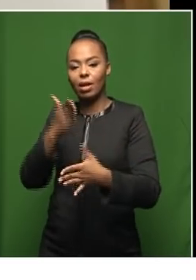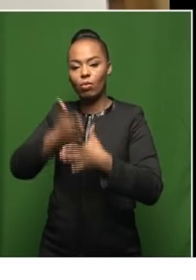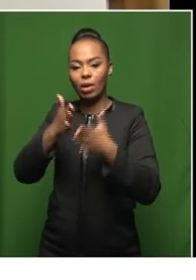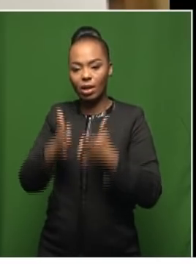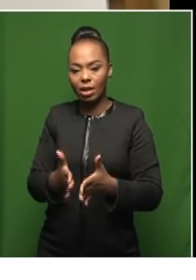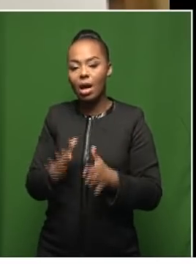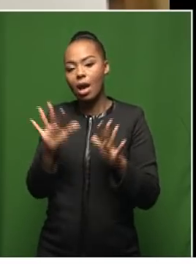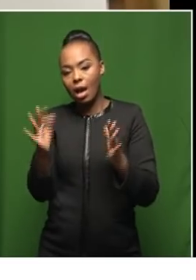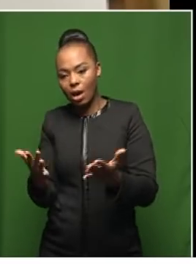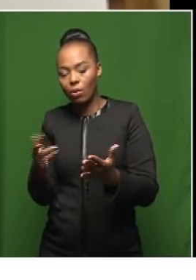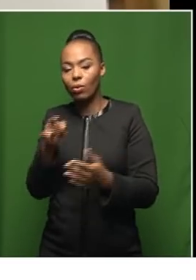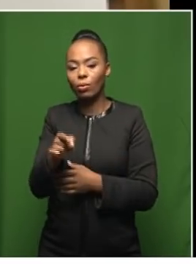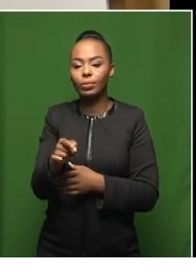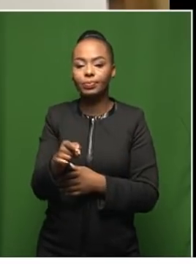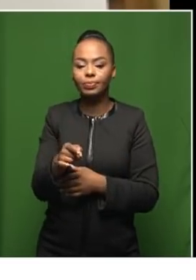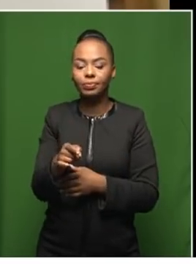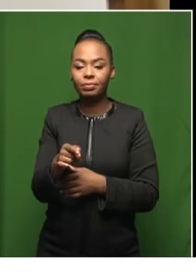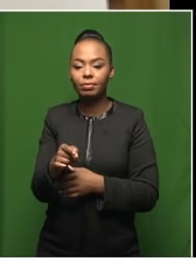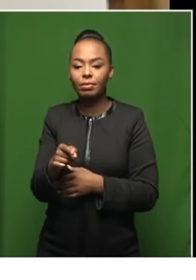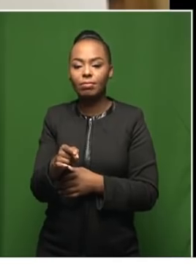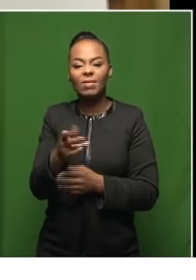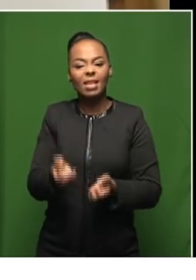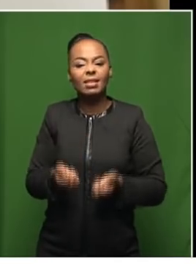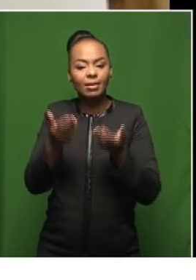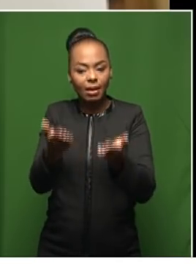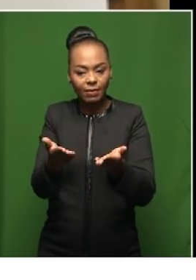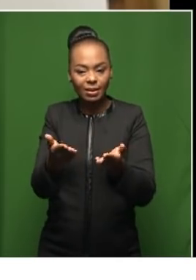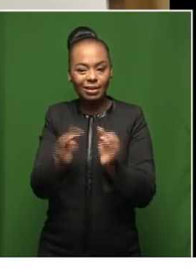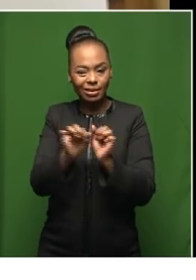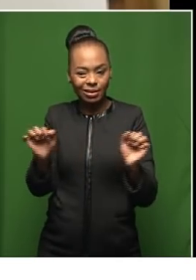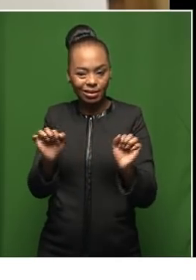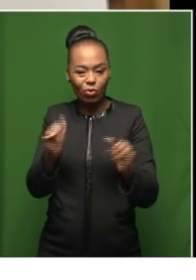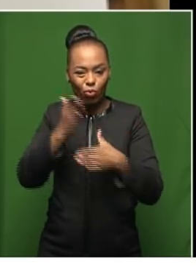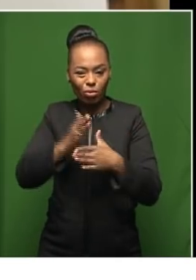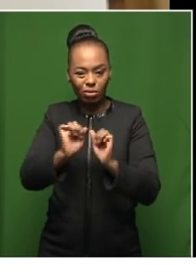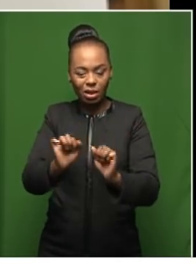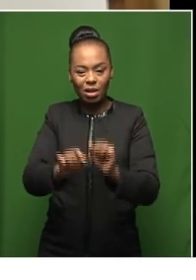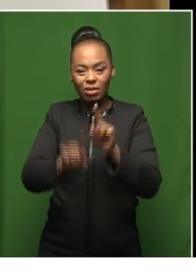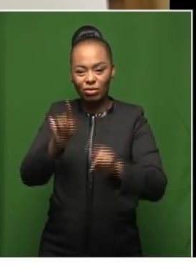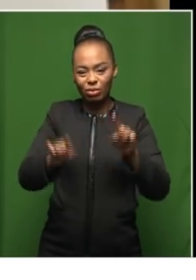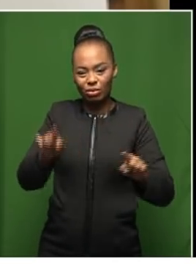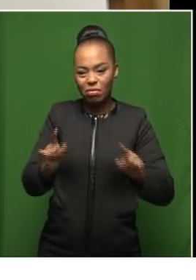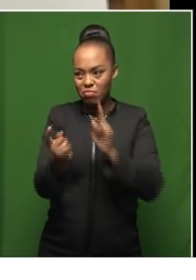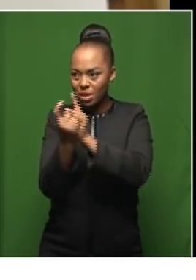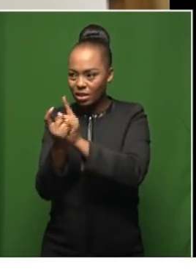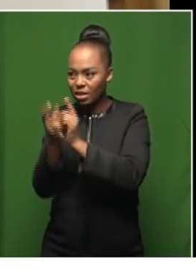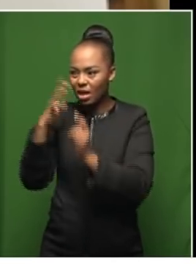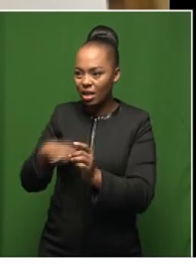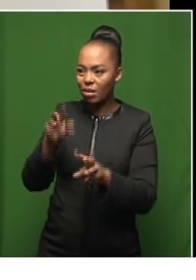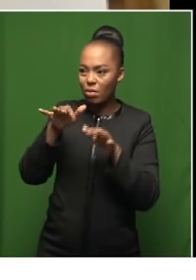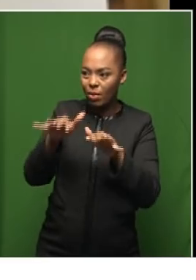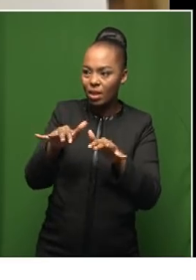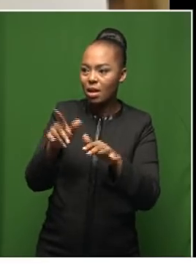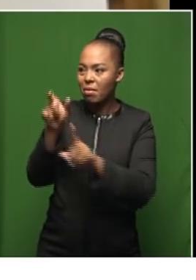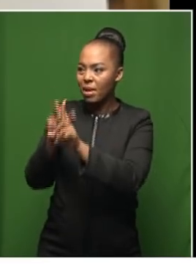people who will be meeting because of the services that they render. They meet with so many people, some of whom have got an